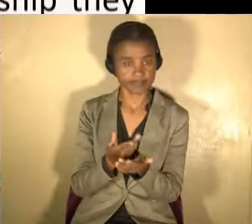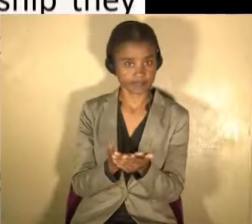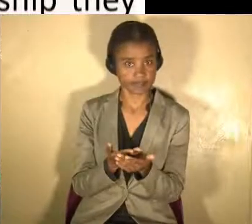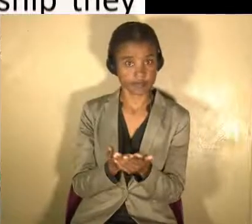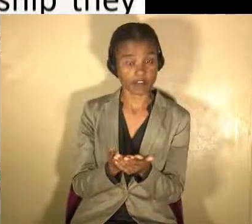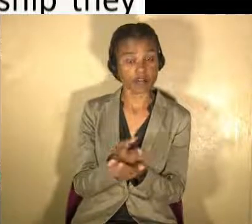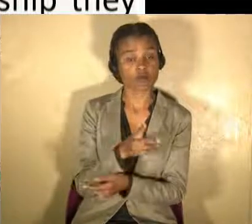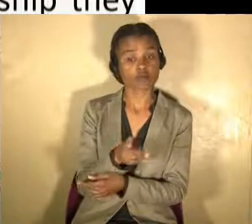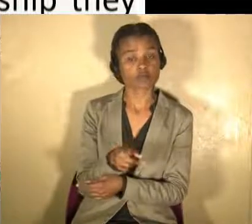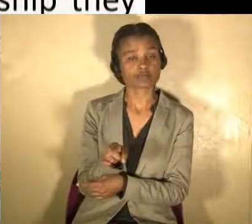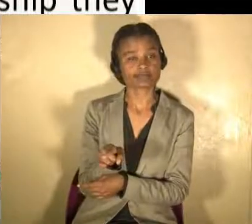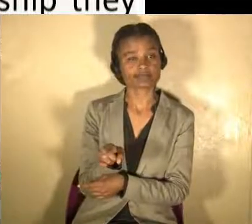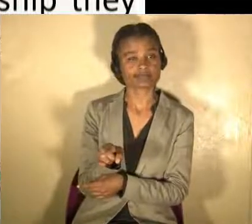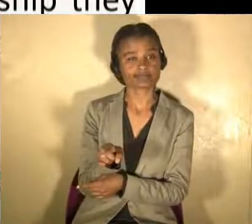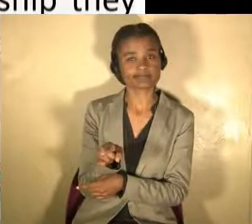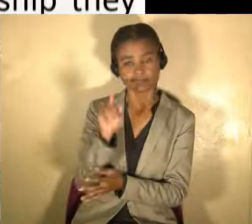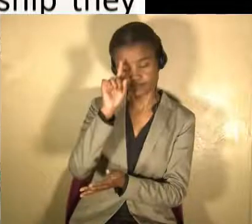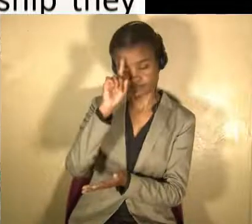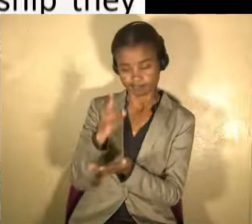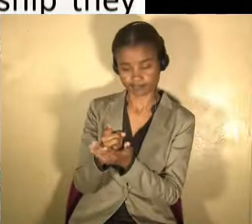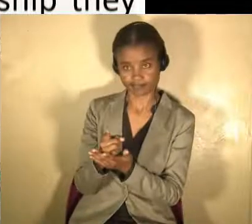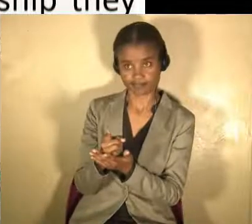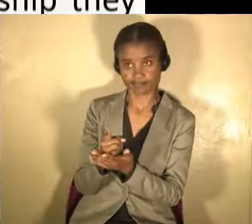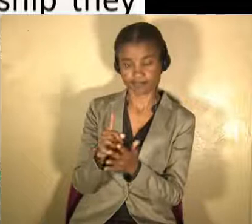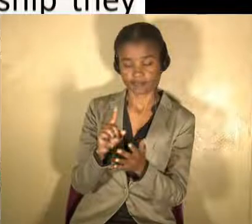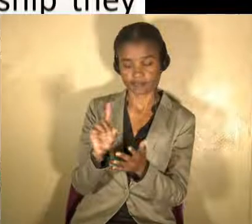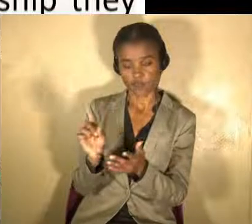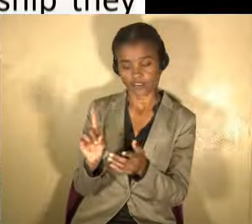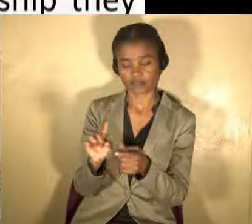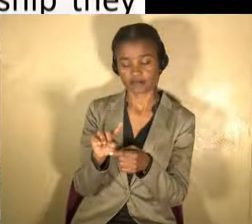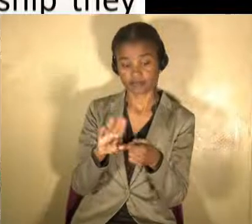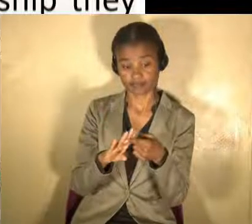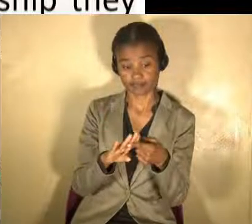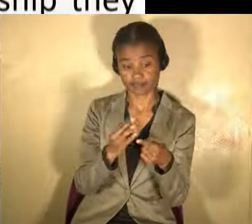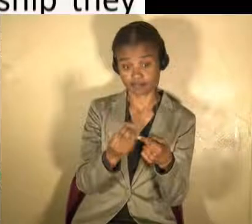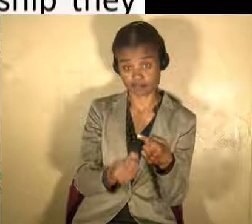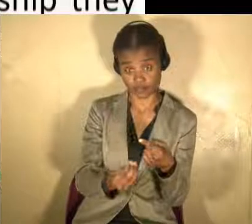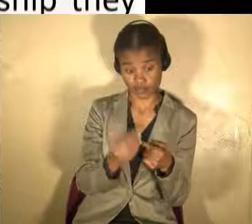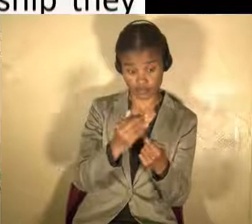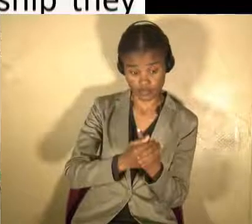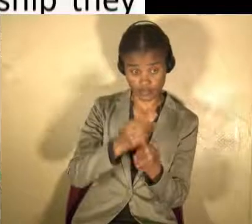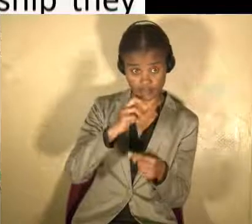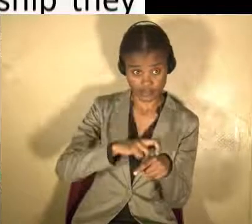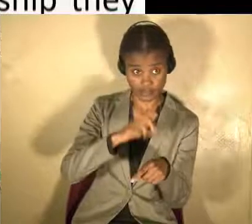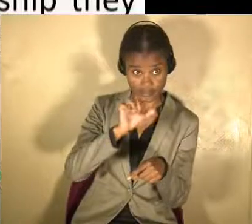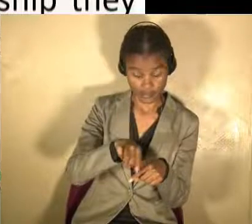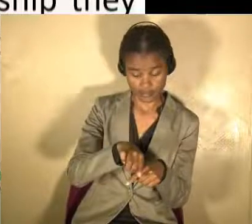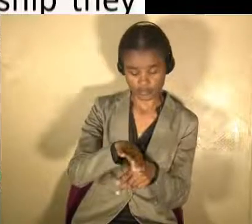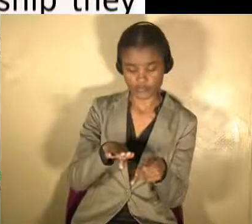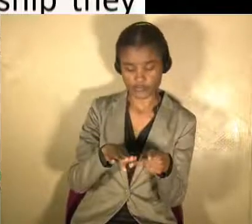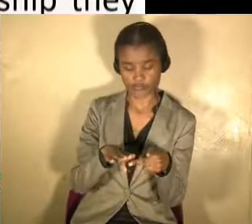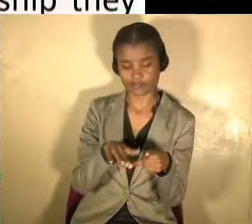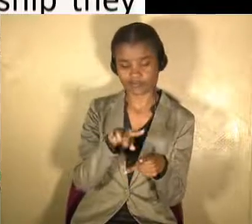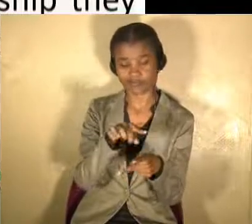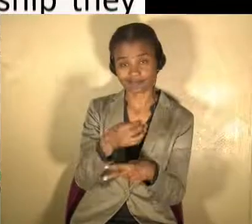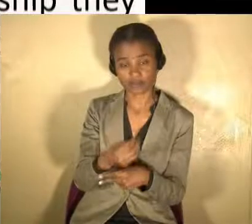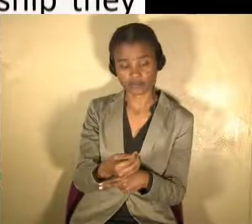to determine that if such children would need to be placed in